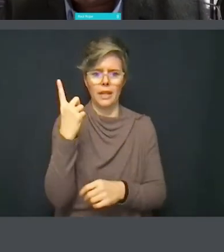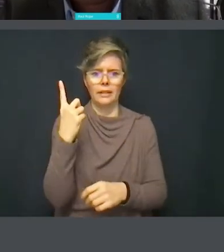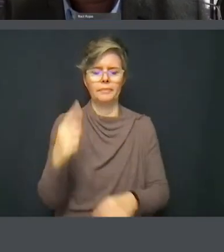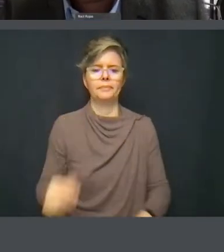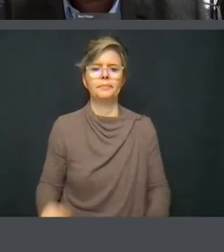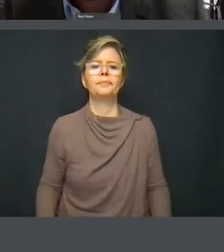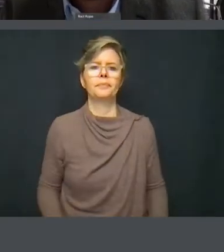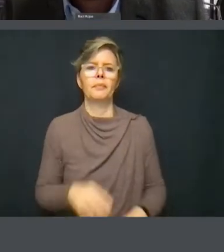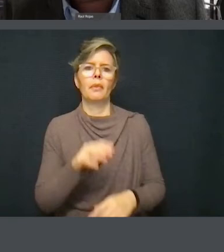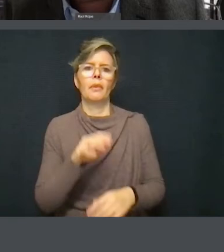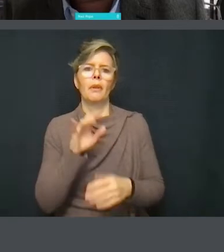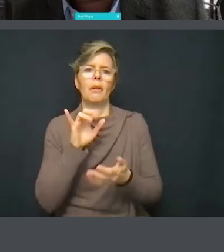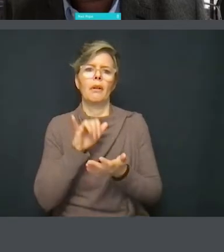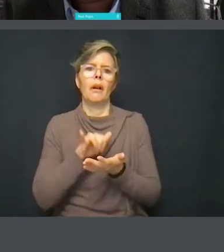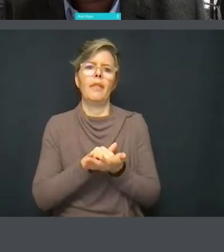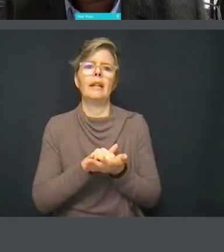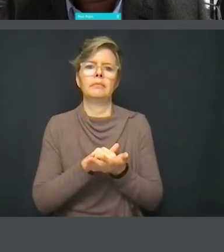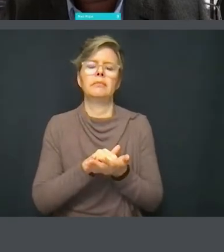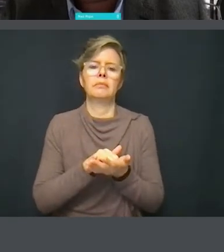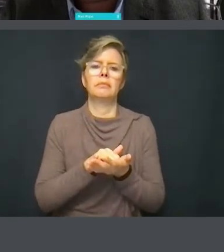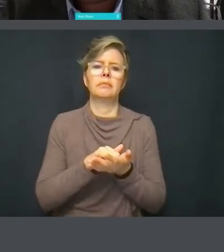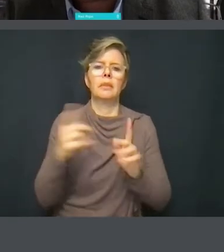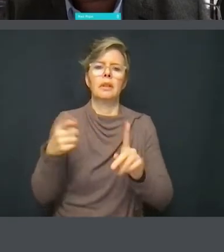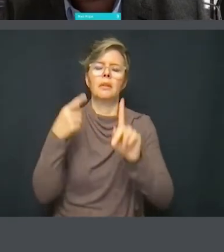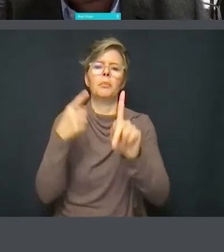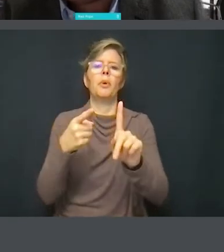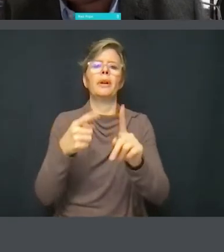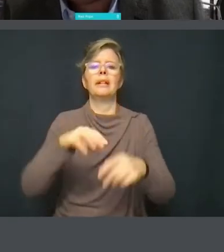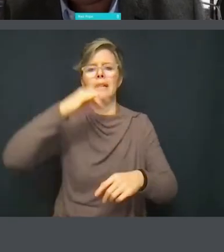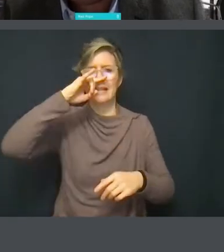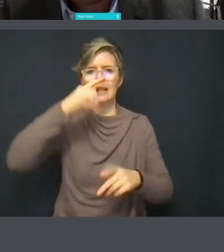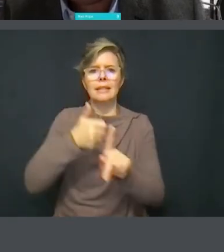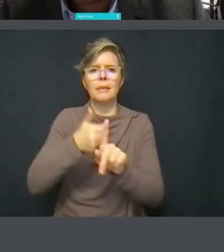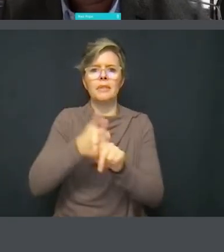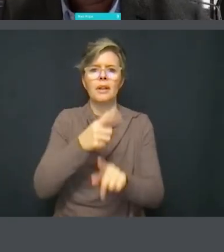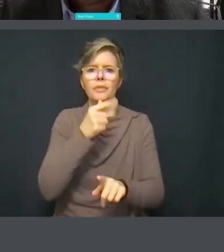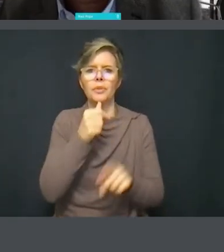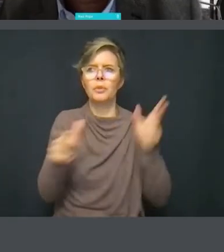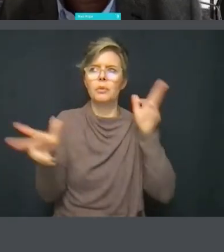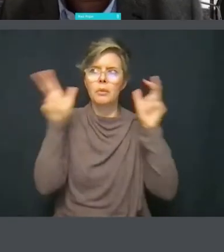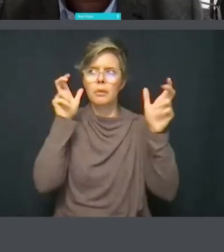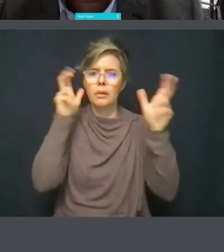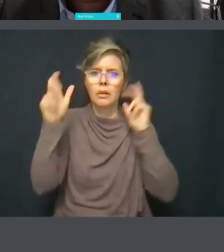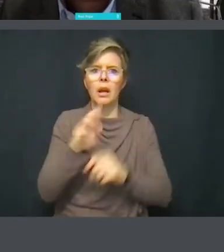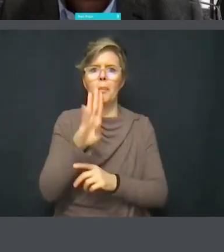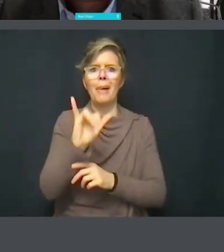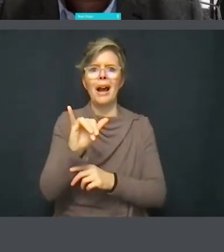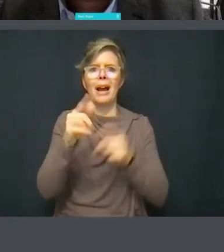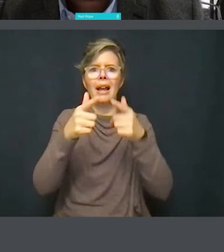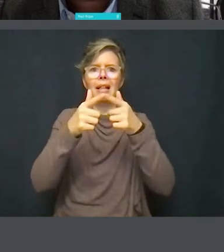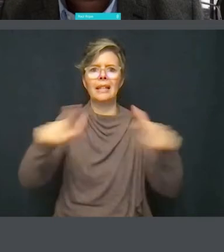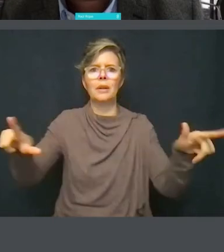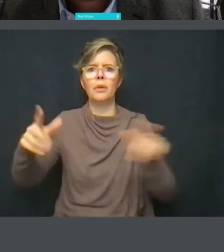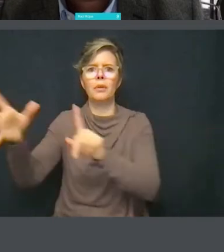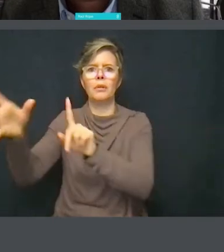And kids who are growing up in bilingual environments tend to be able to maintain this for a little bit longer, this ability.